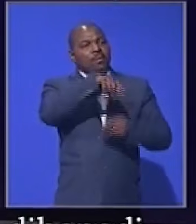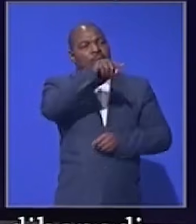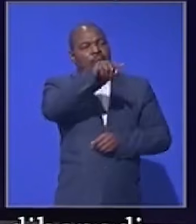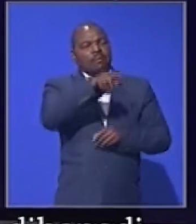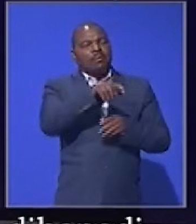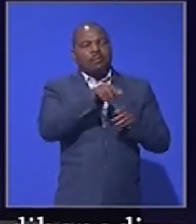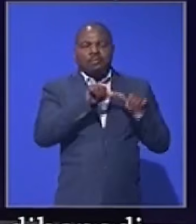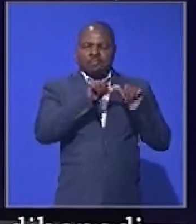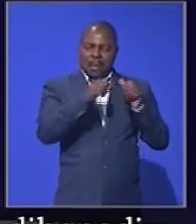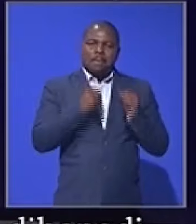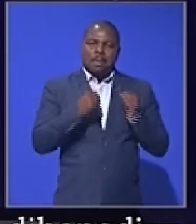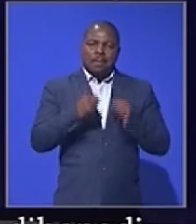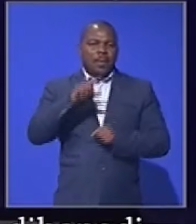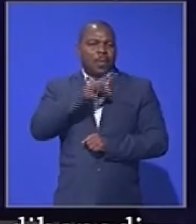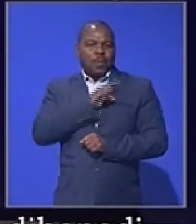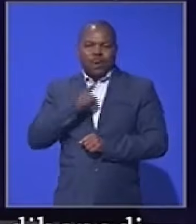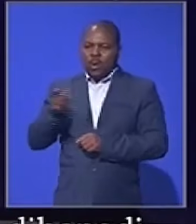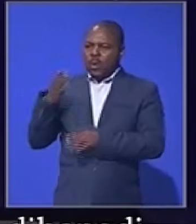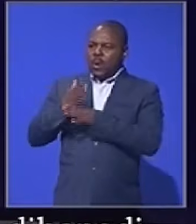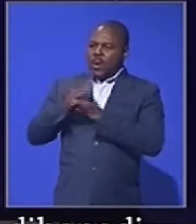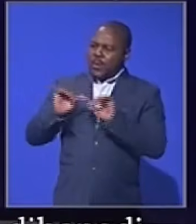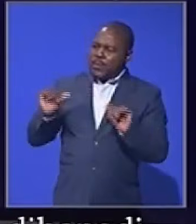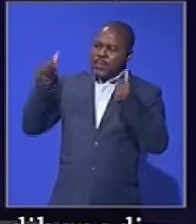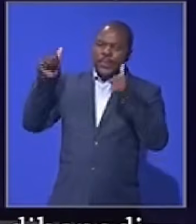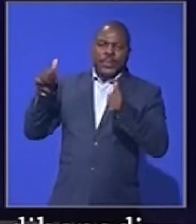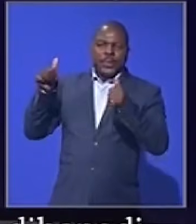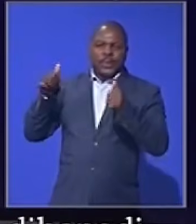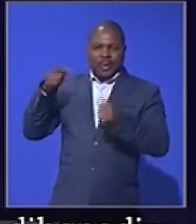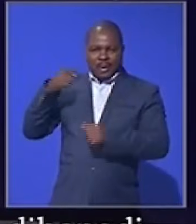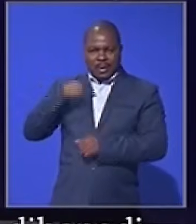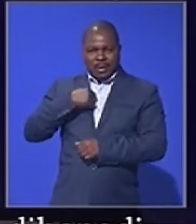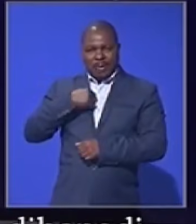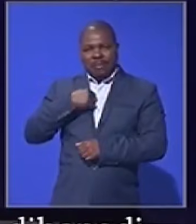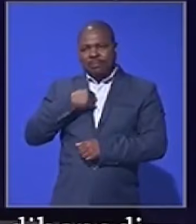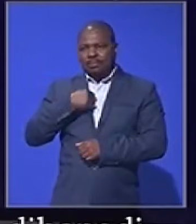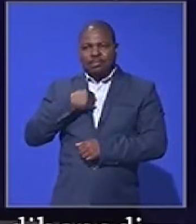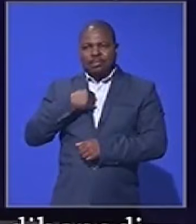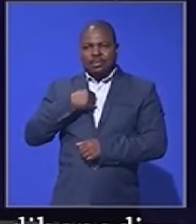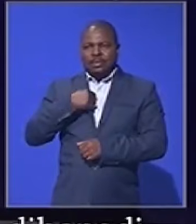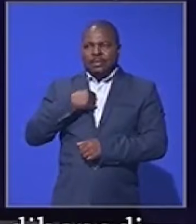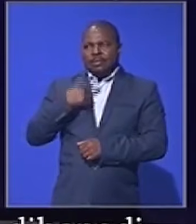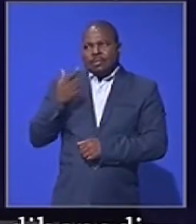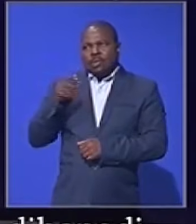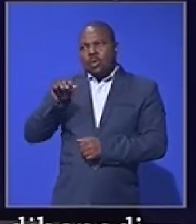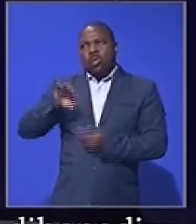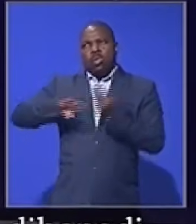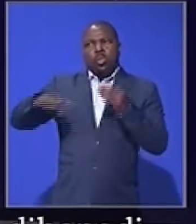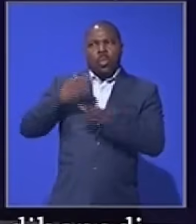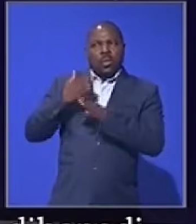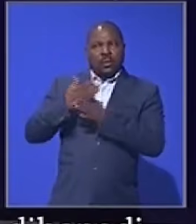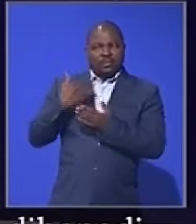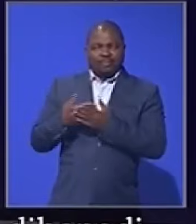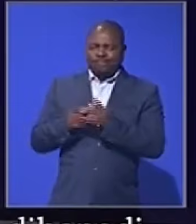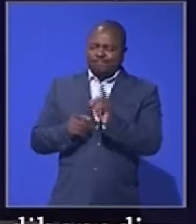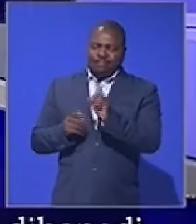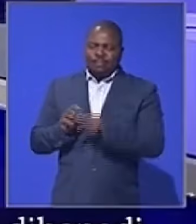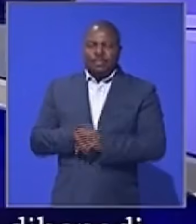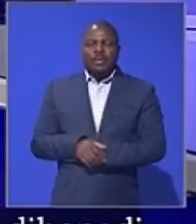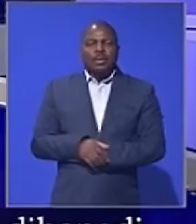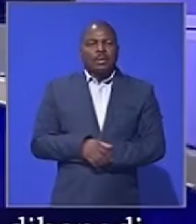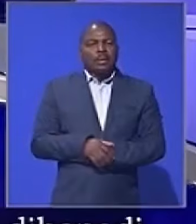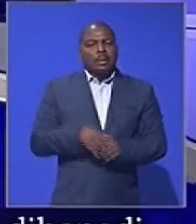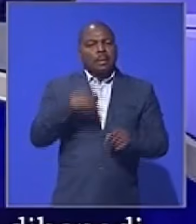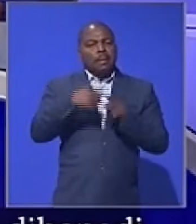dipapadi because o dirile mošomo o mo botse wa go phadima ene ga ke dumele gore a gona wa o bonang mošomo wa gage bokamoso